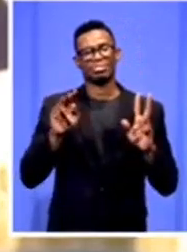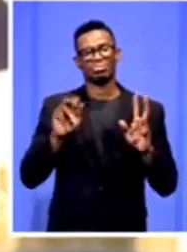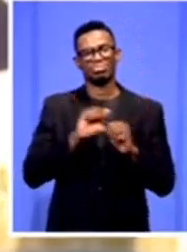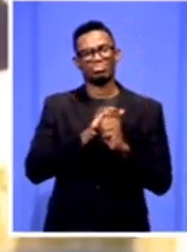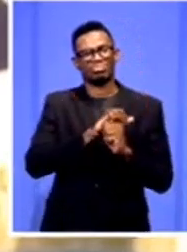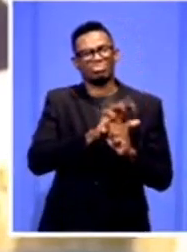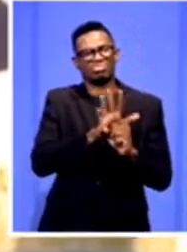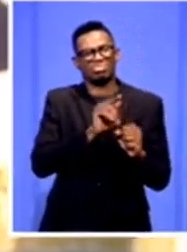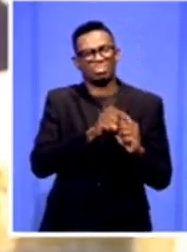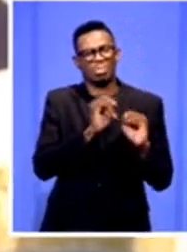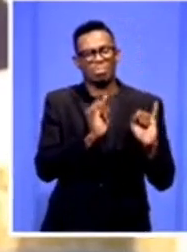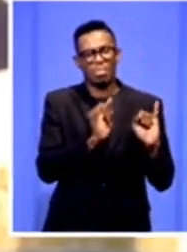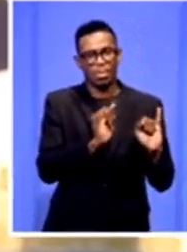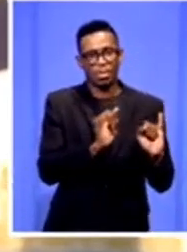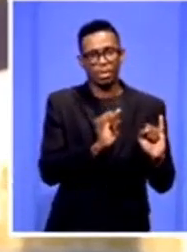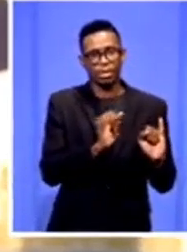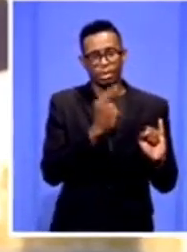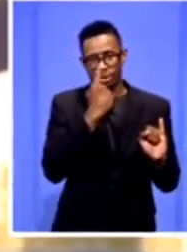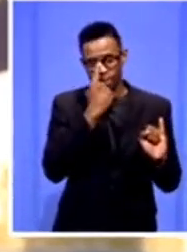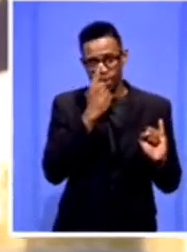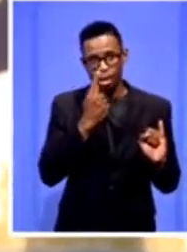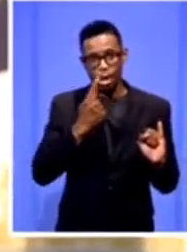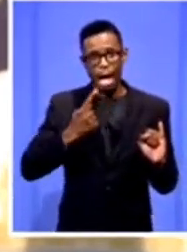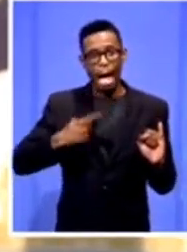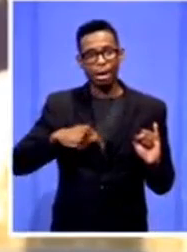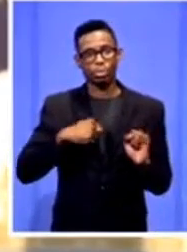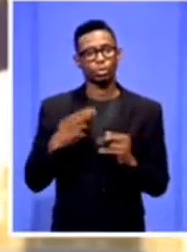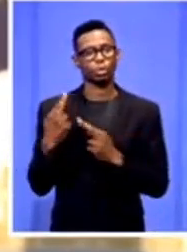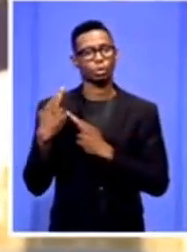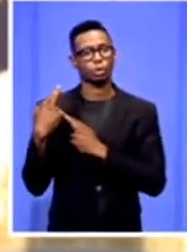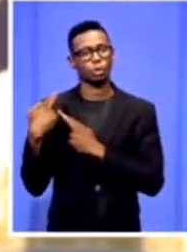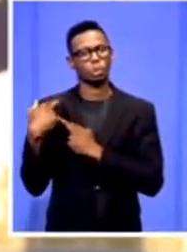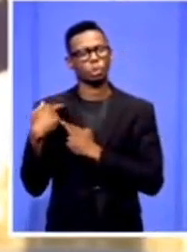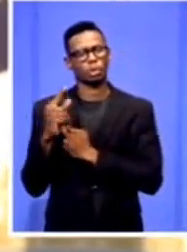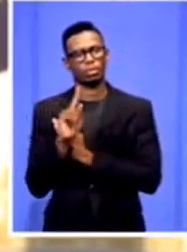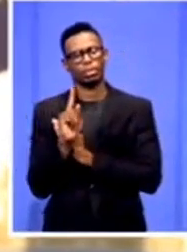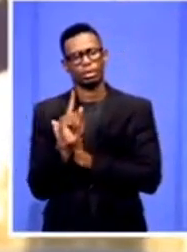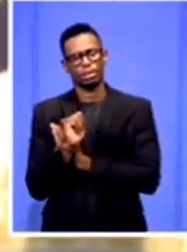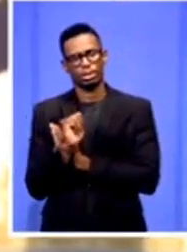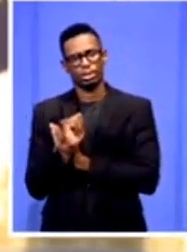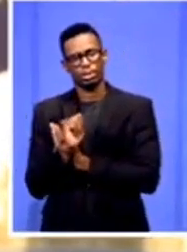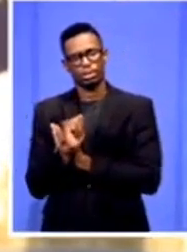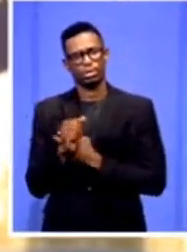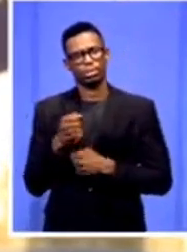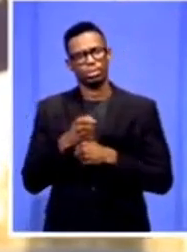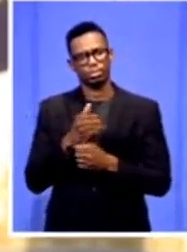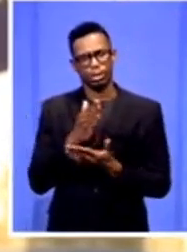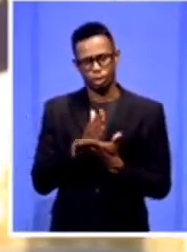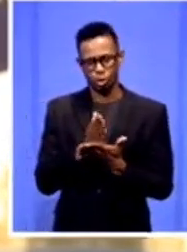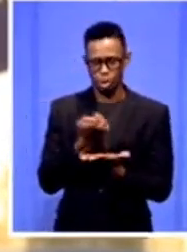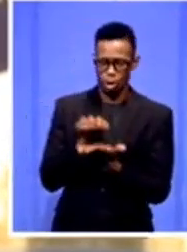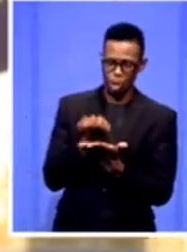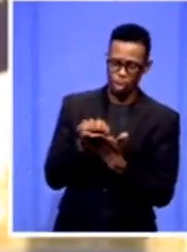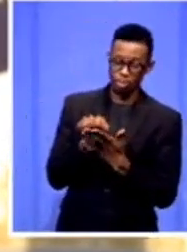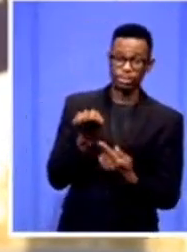greatest responsibility is to reconstruct and rebuild our economy. Re a tseba he